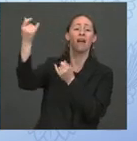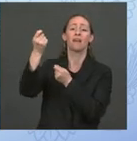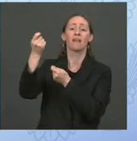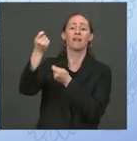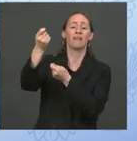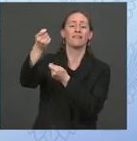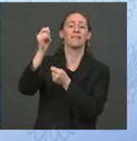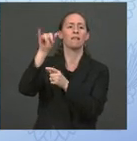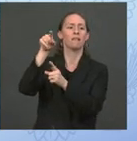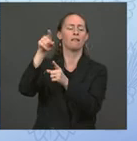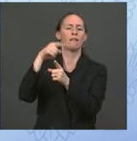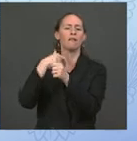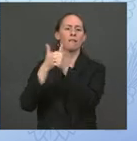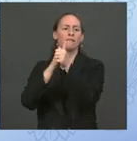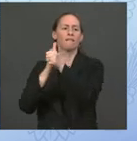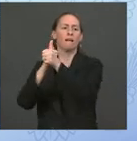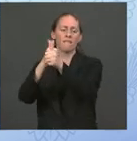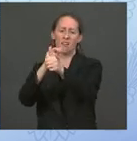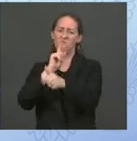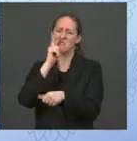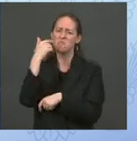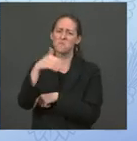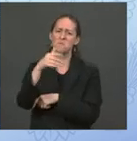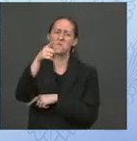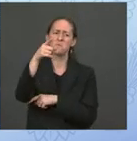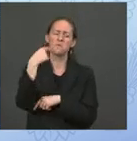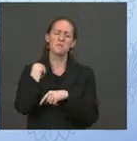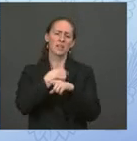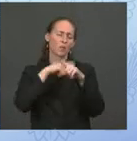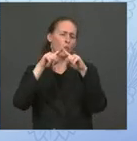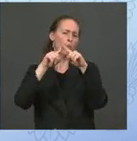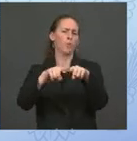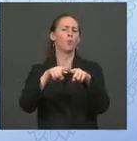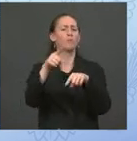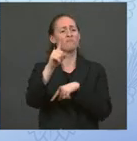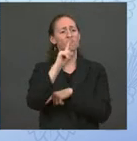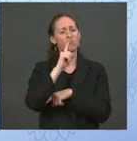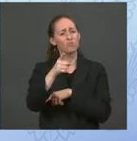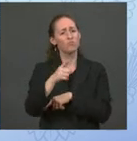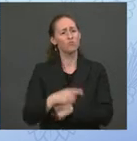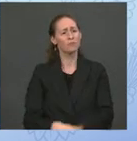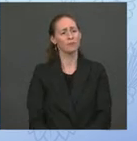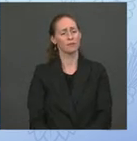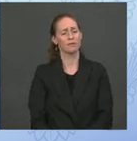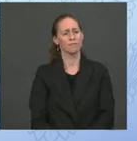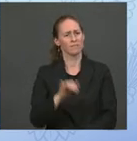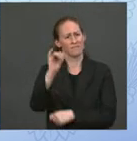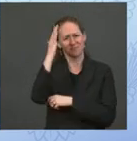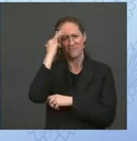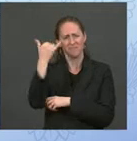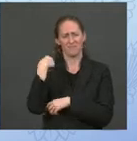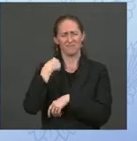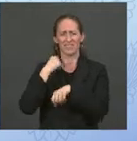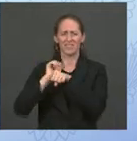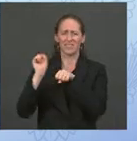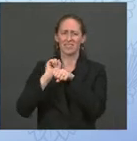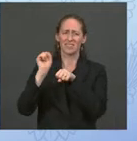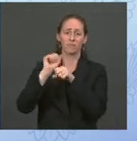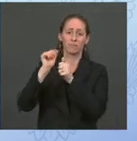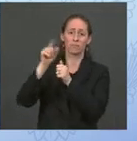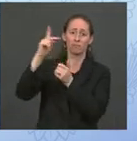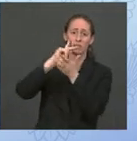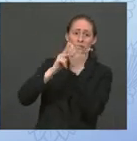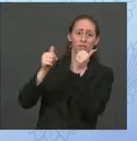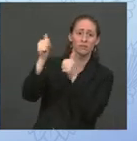It's a reality. It's a reality. One of the reasons why we're working so hard and the Secretary is helping so much in the Build Back Better